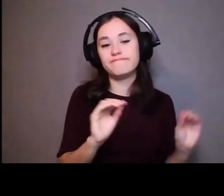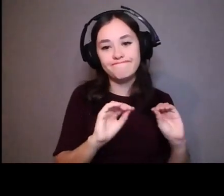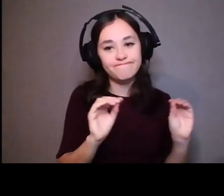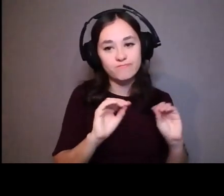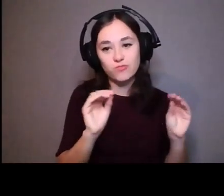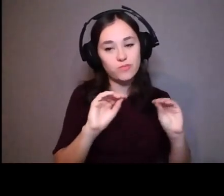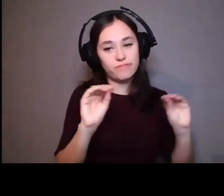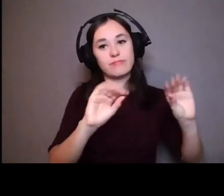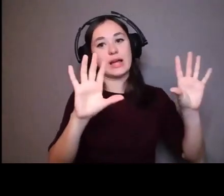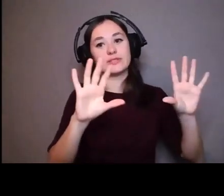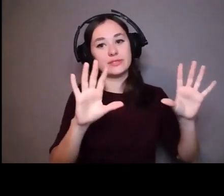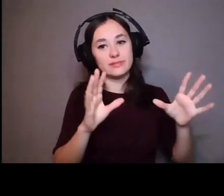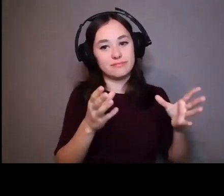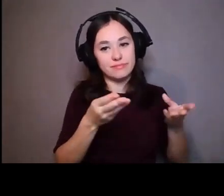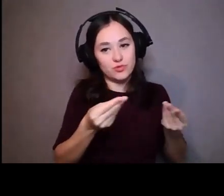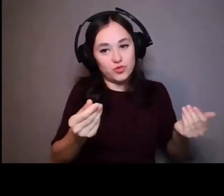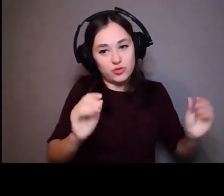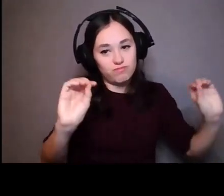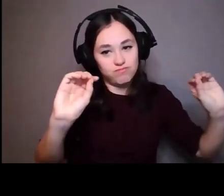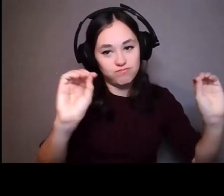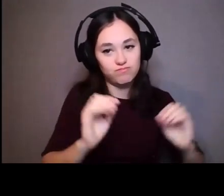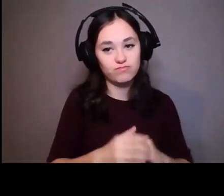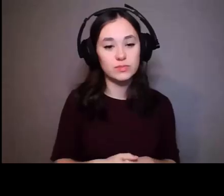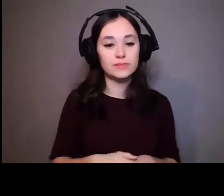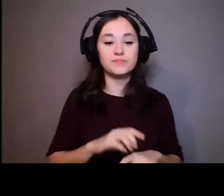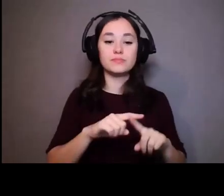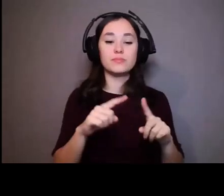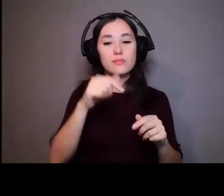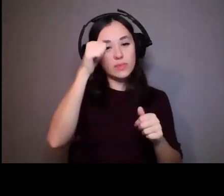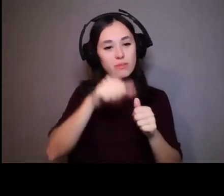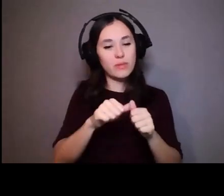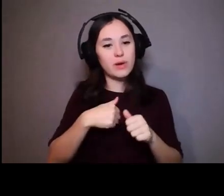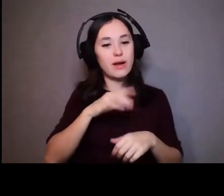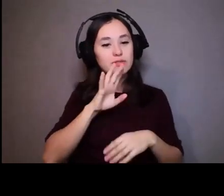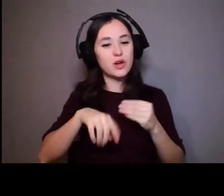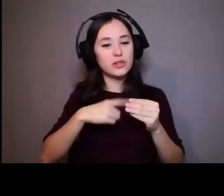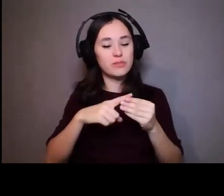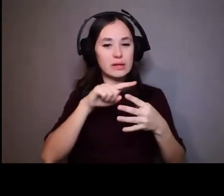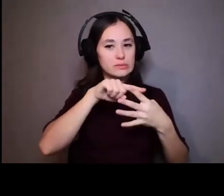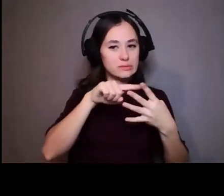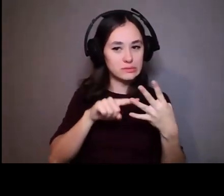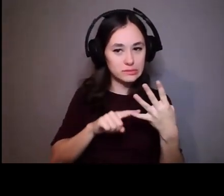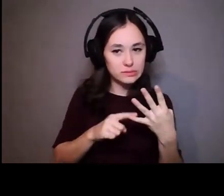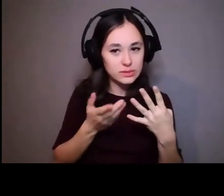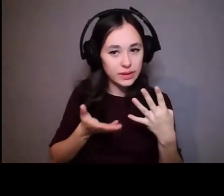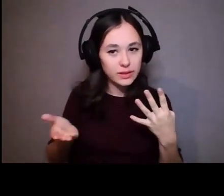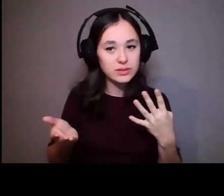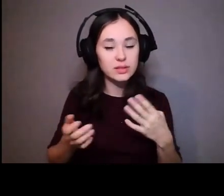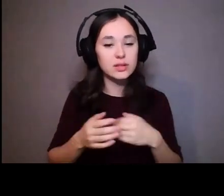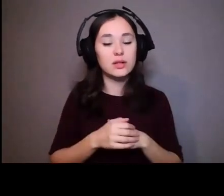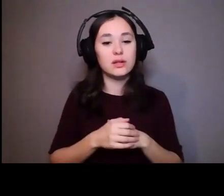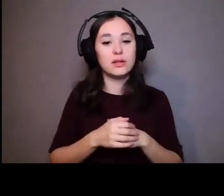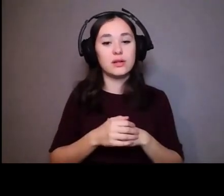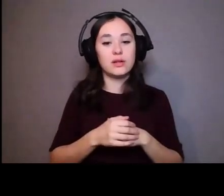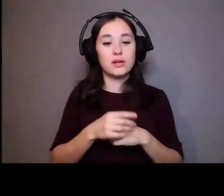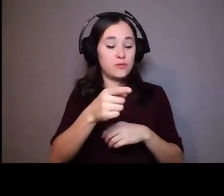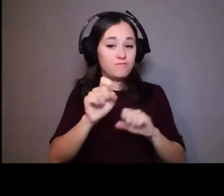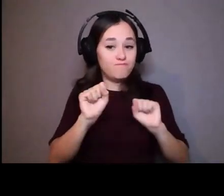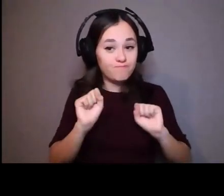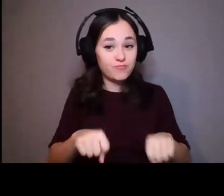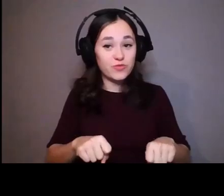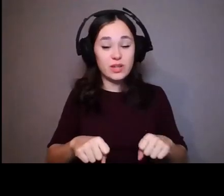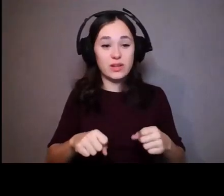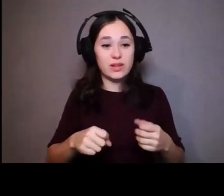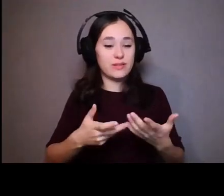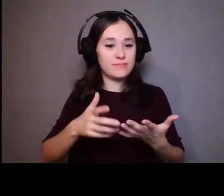when I talked about the different levers, you can take a hatchet to the program and damage its underlying